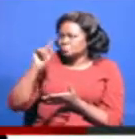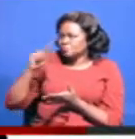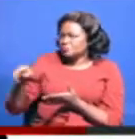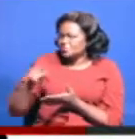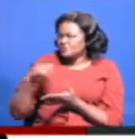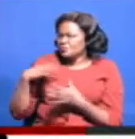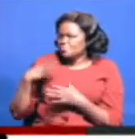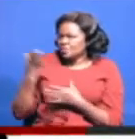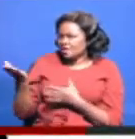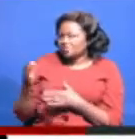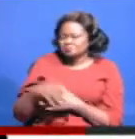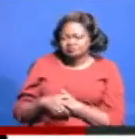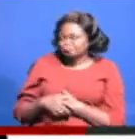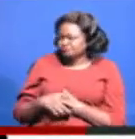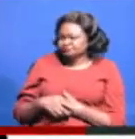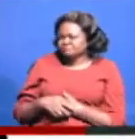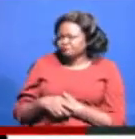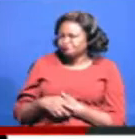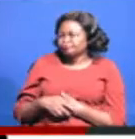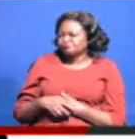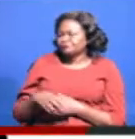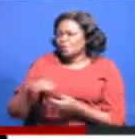in those offices. Mm-hmm. Their hands are tied.